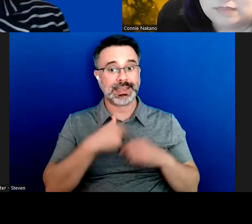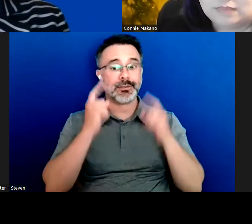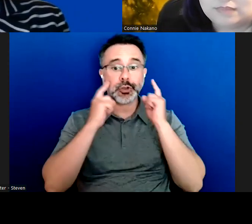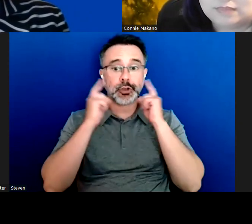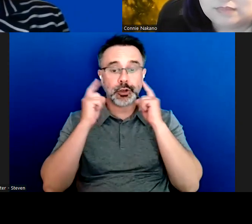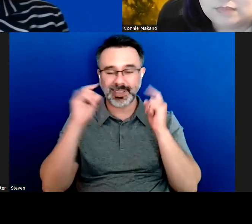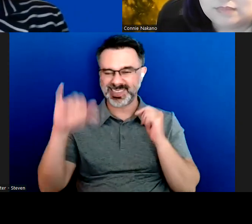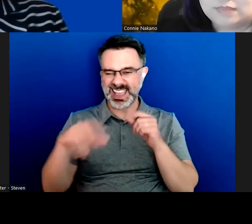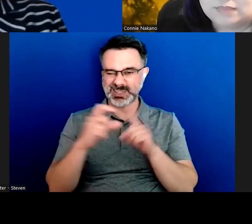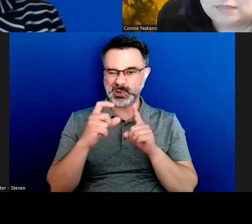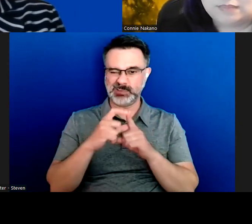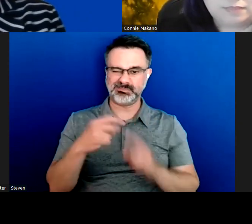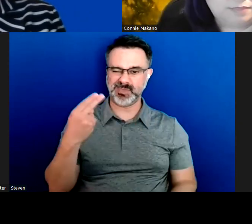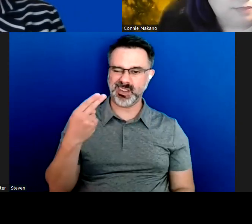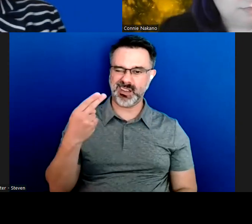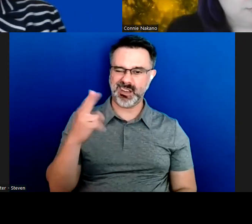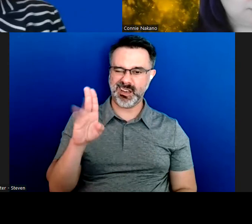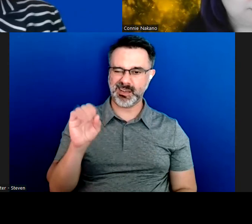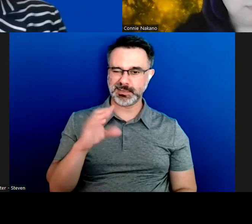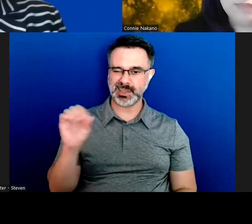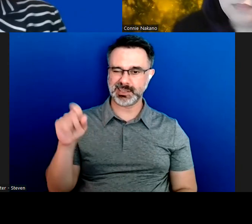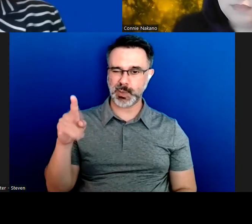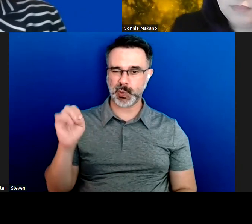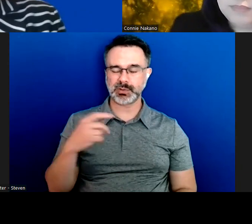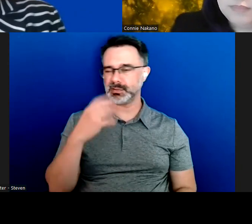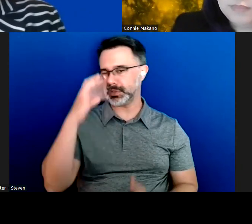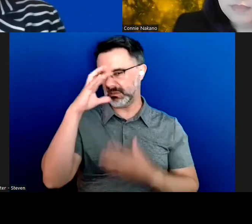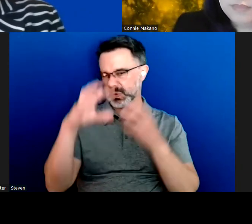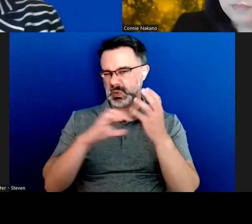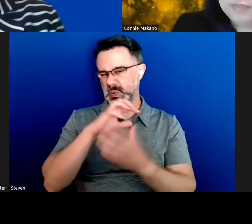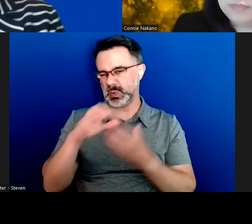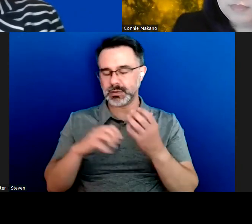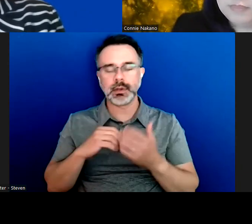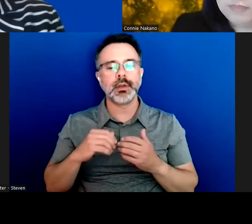term is confusing, especially when it's layered on top of